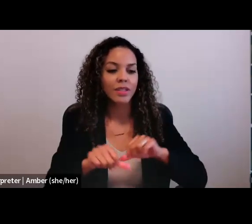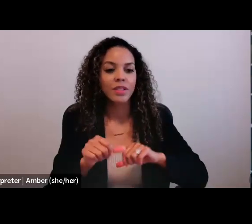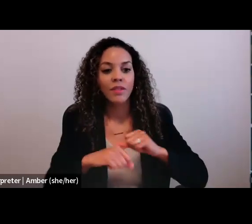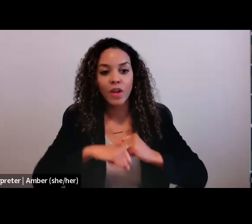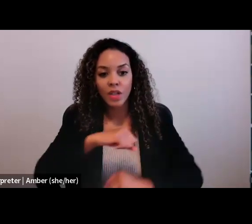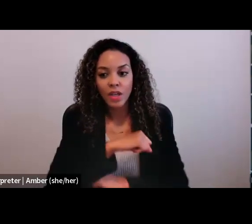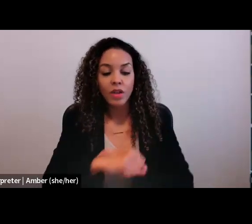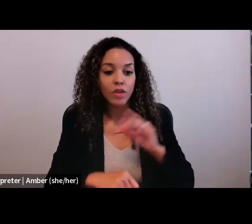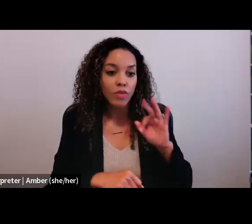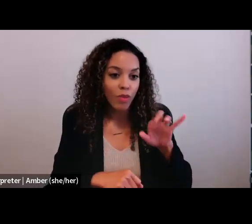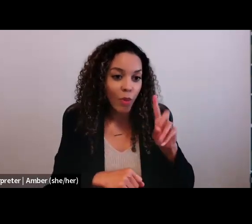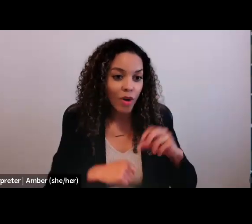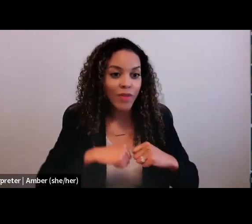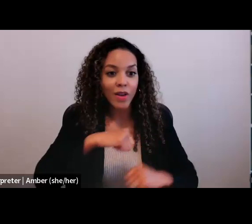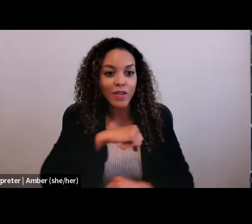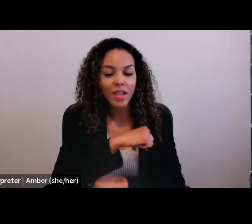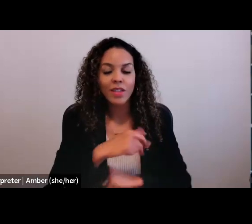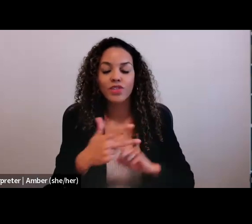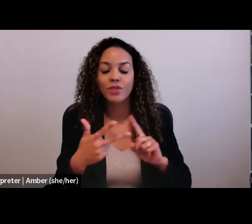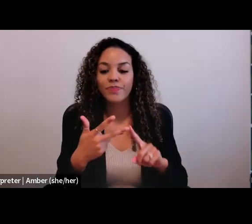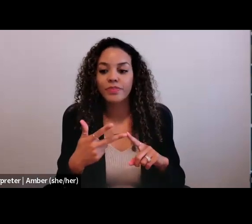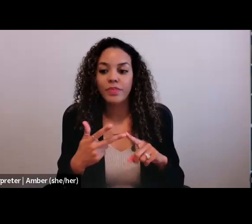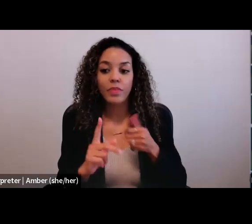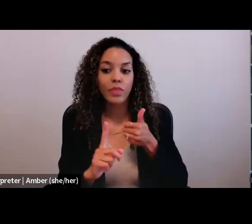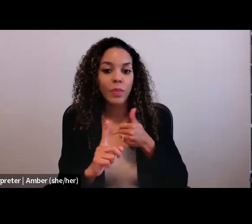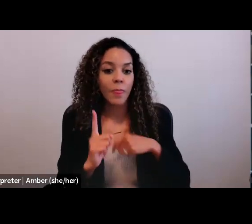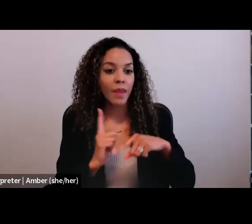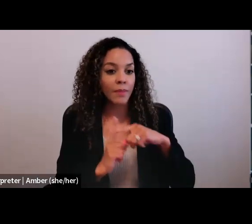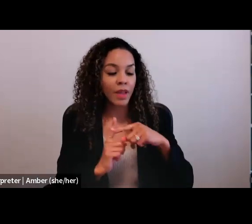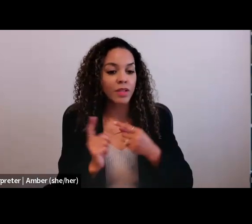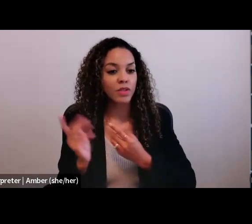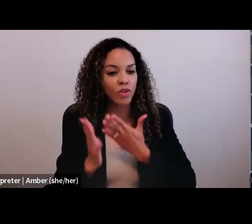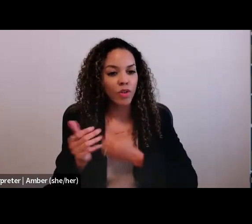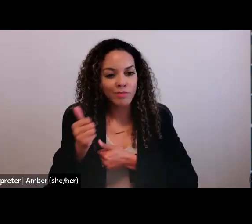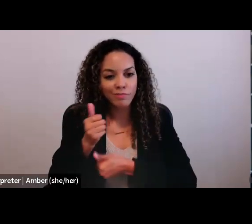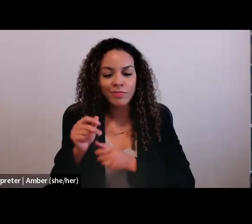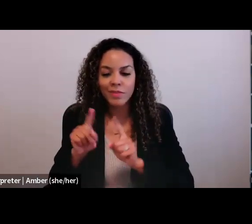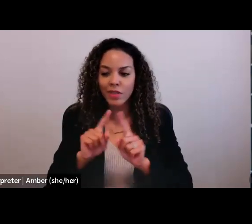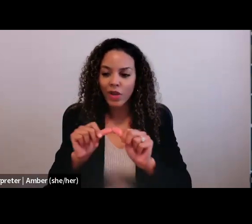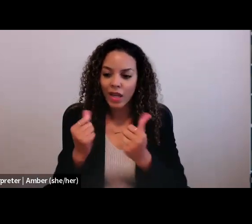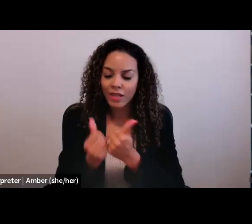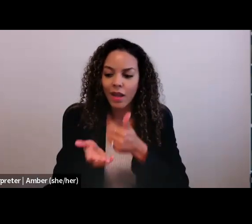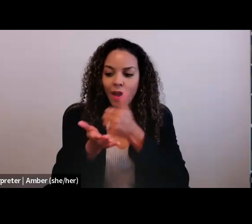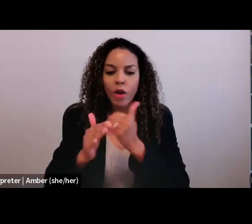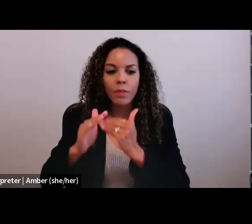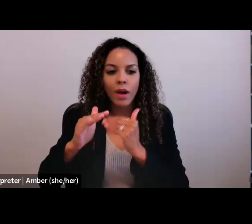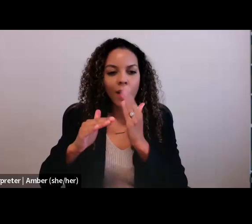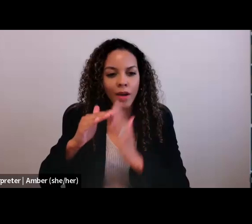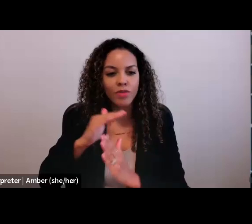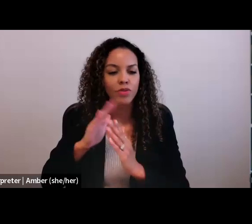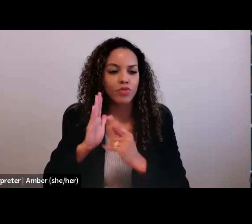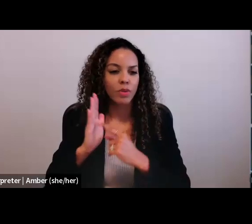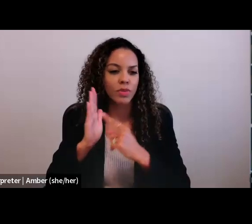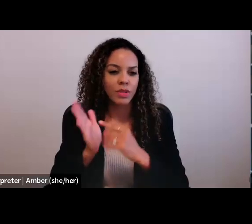Ford Foundation, and has served with various agencies in helping underrepresented students and